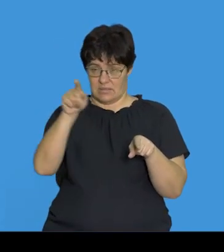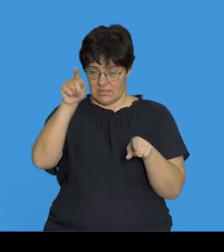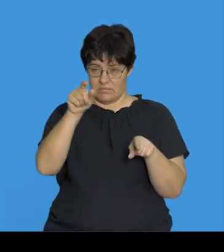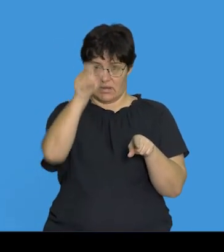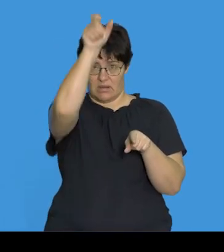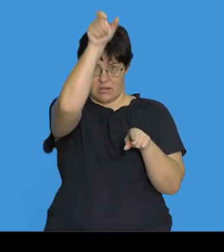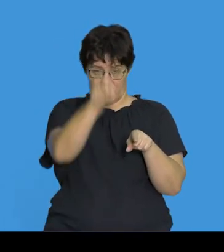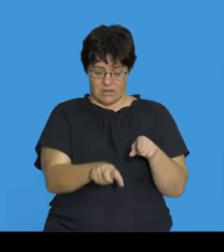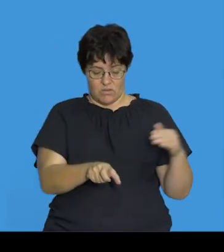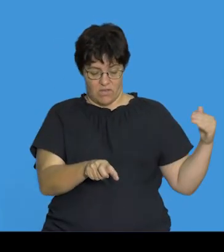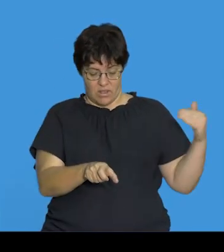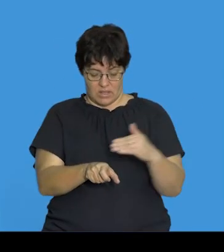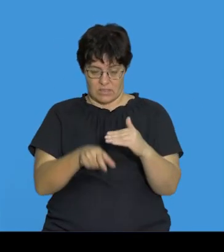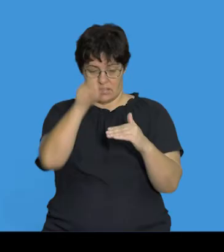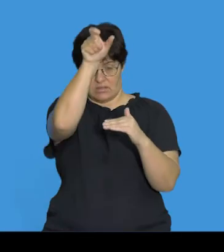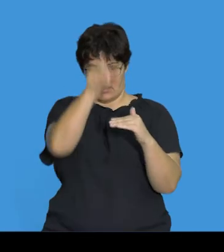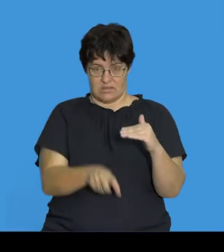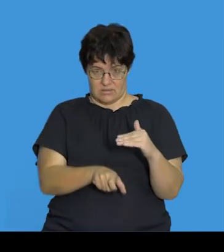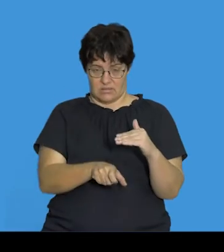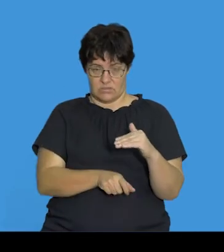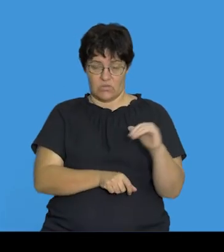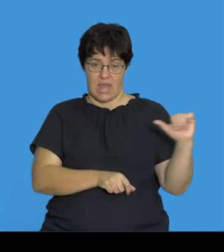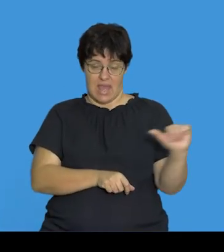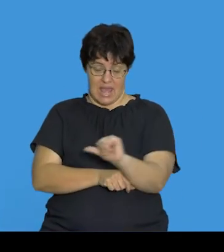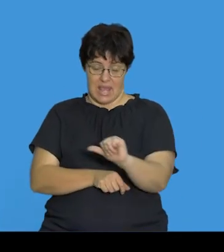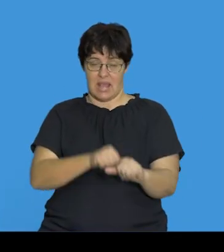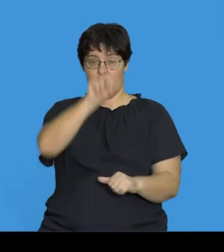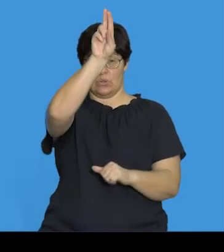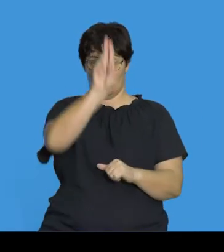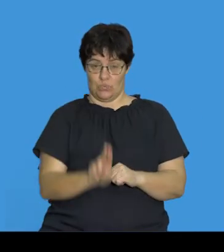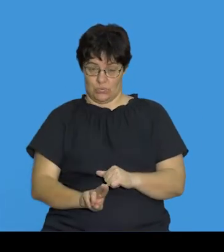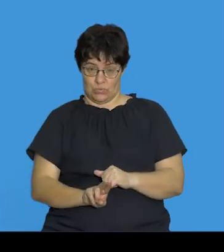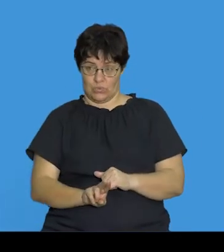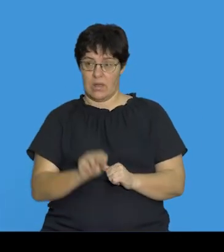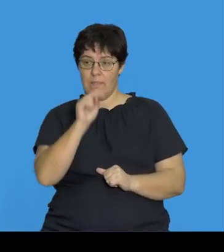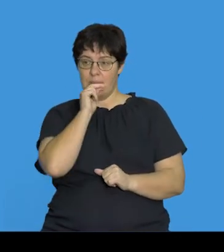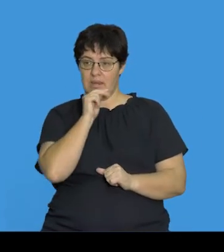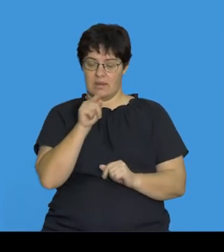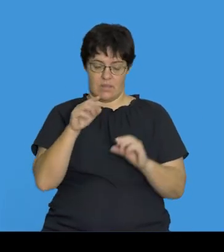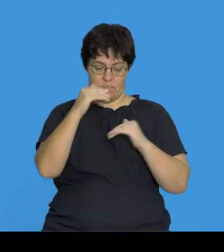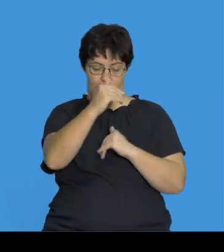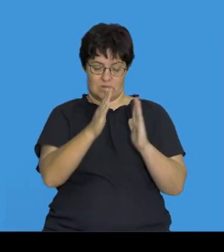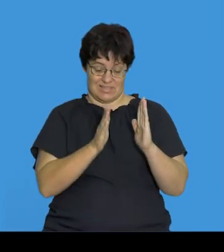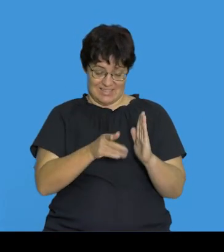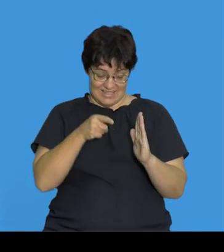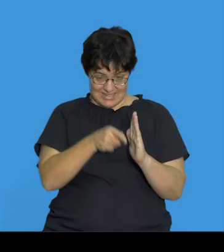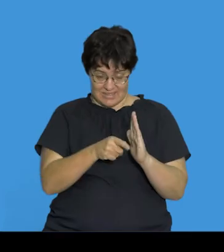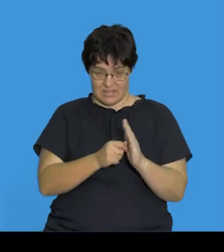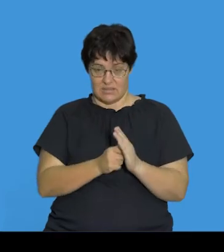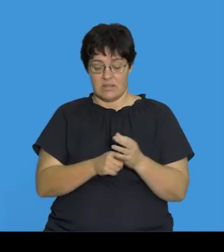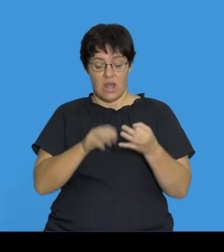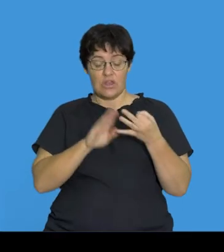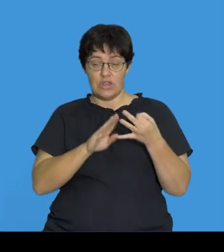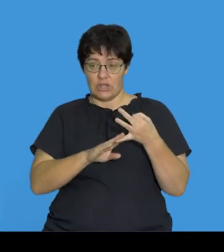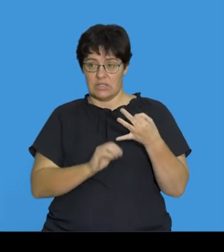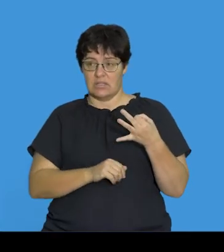this row and we look for uracil in that. Okay, so it now means that we've got to be looking in this box. And